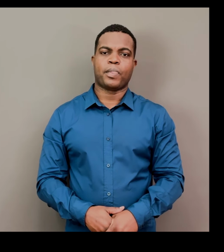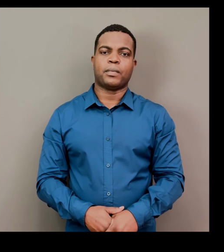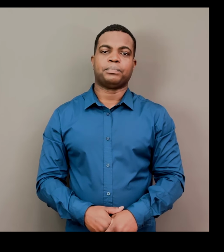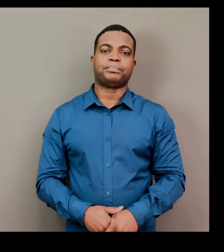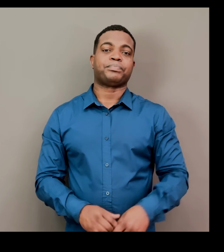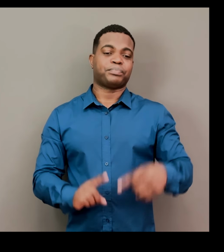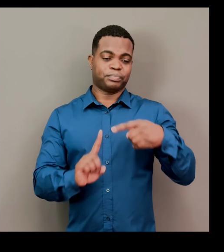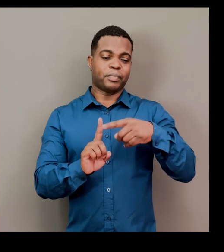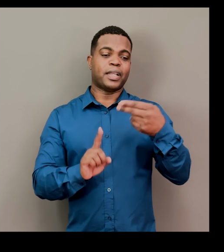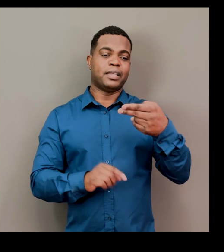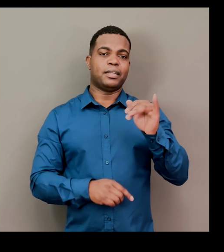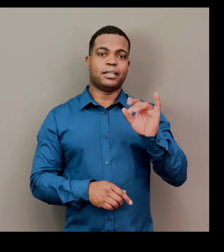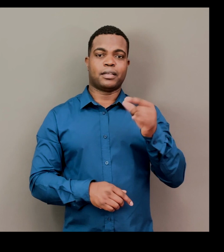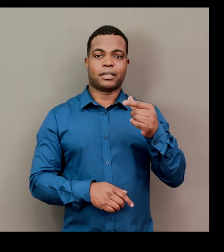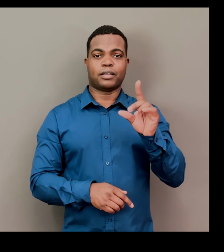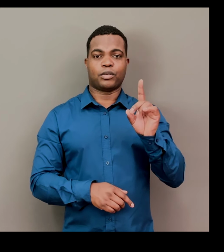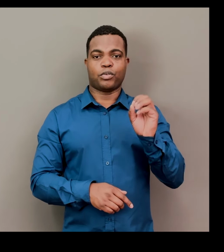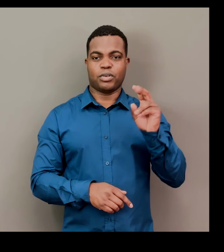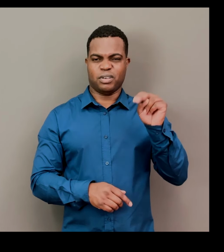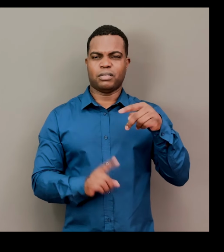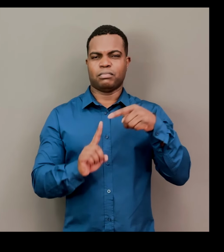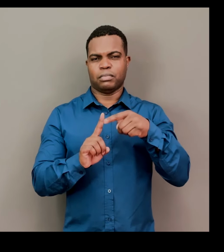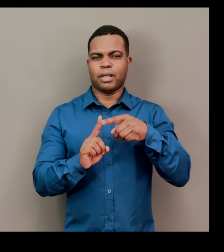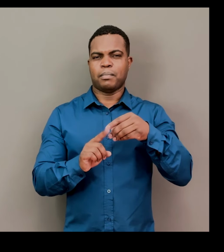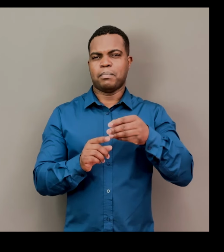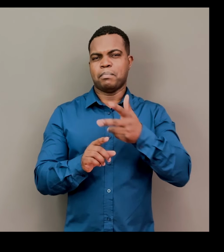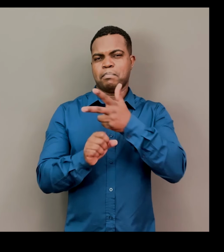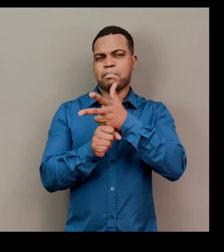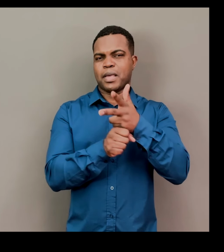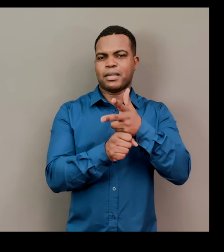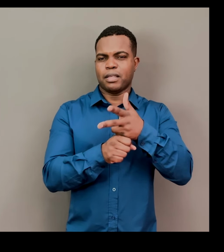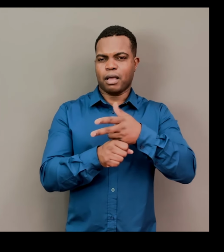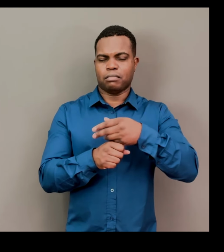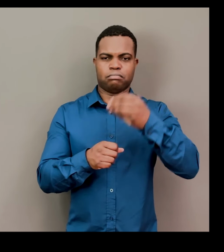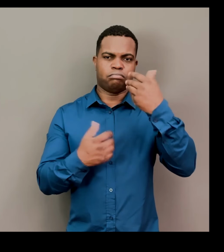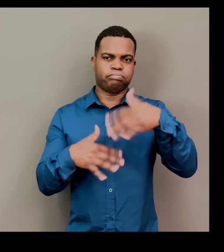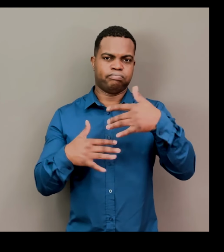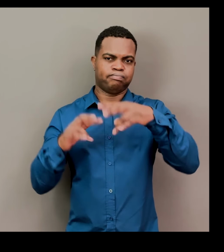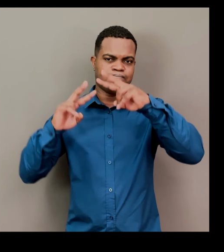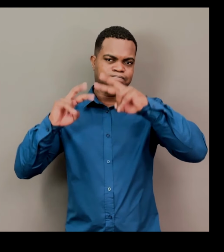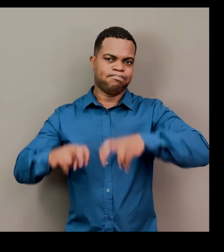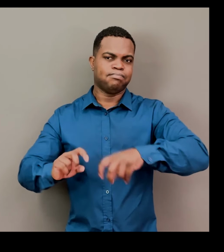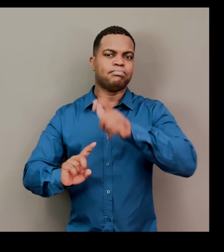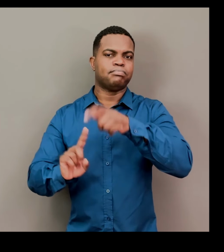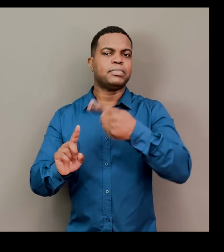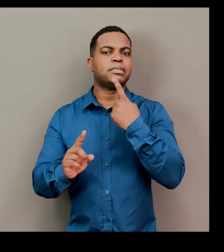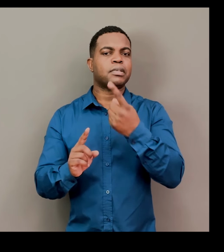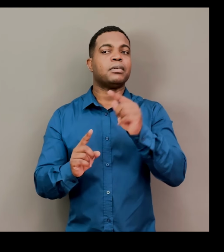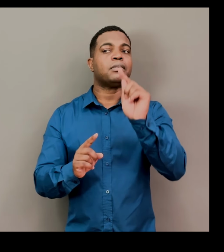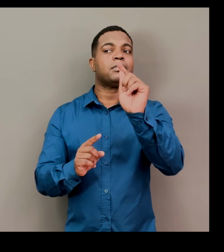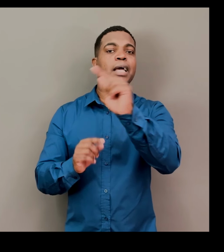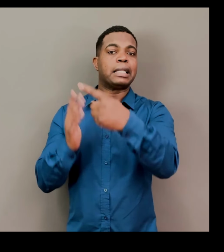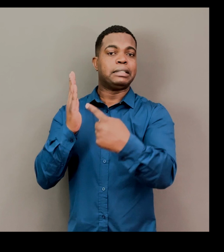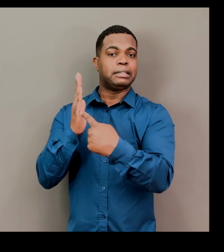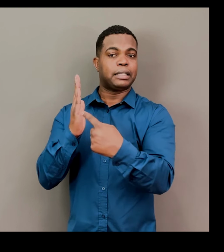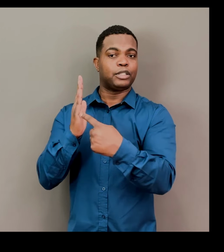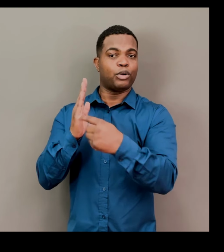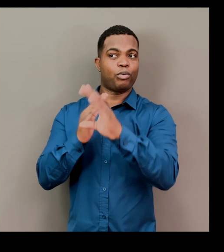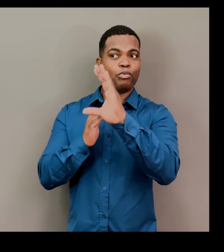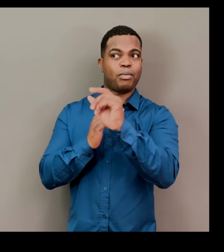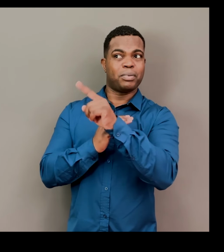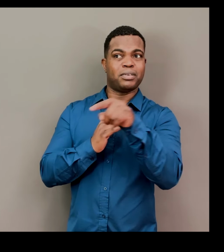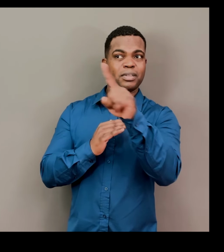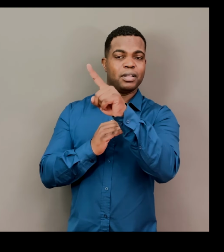Media scholar Nolan Higdon argues that relying on tech companies to solve issues with